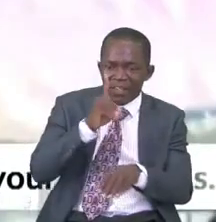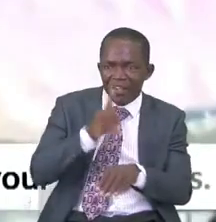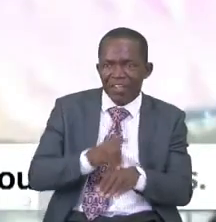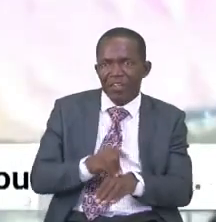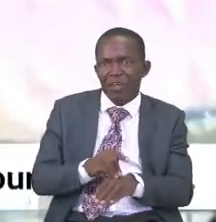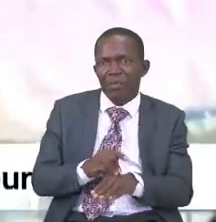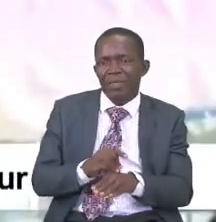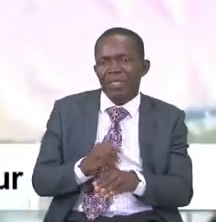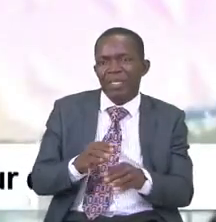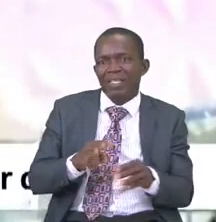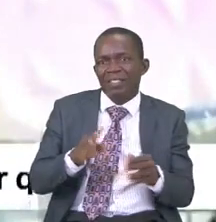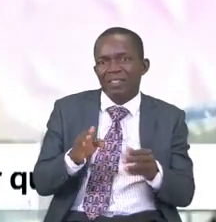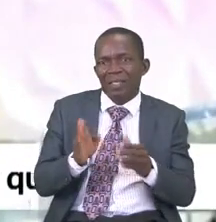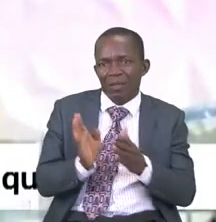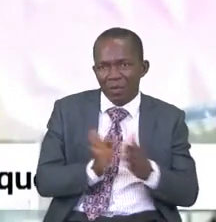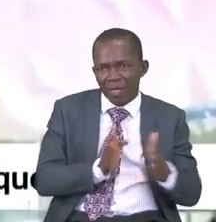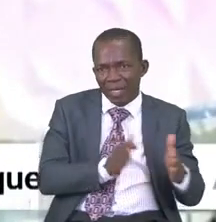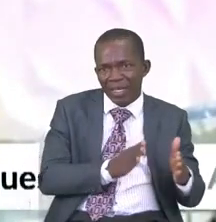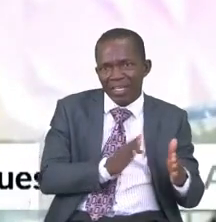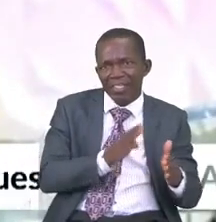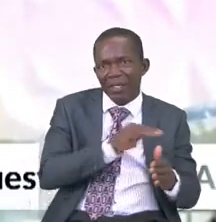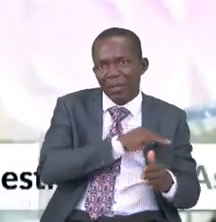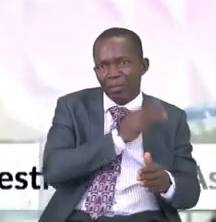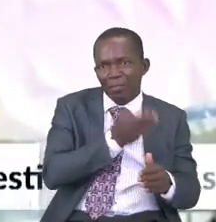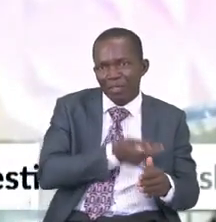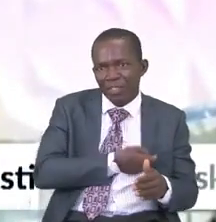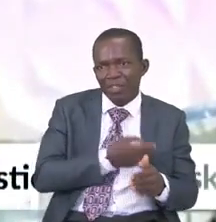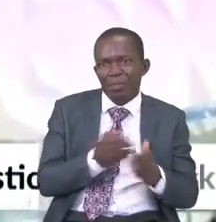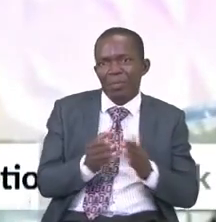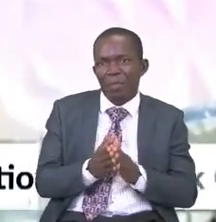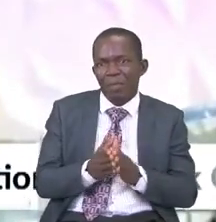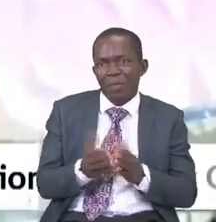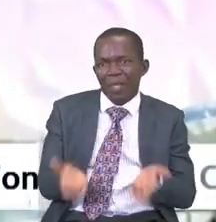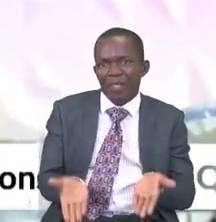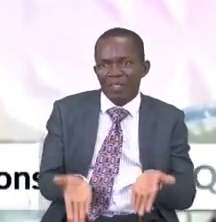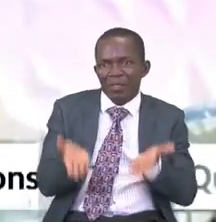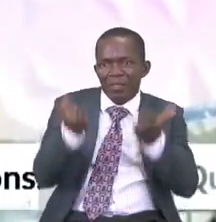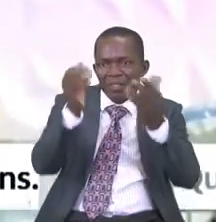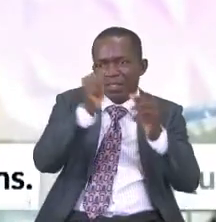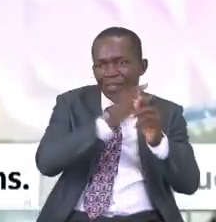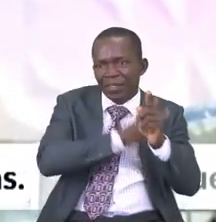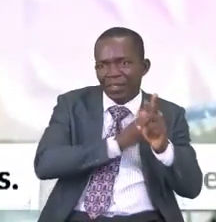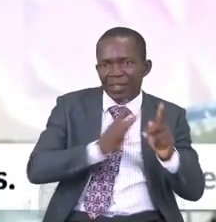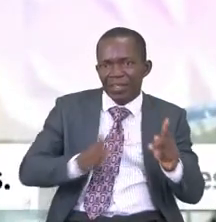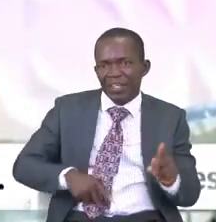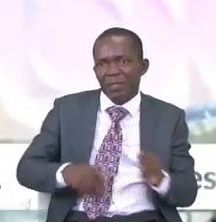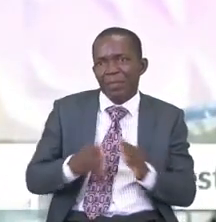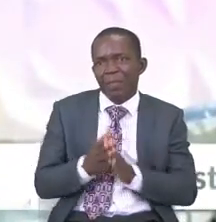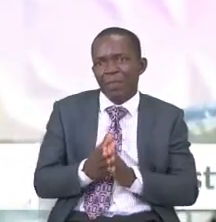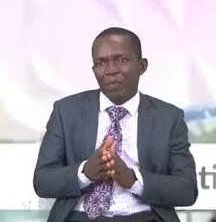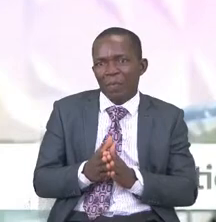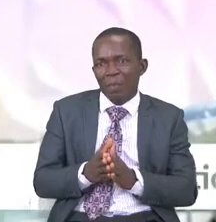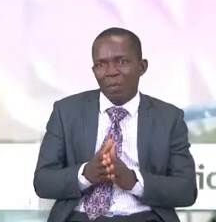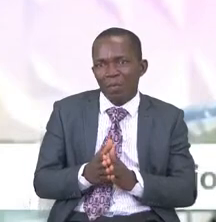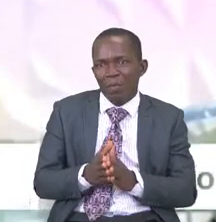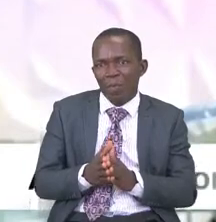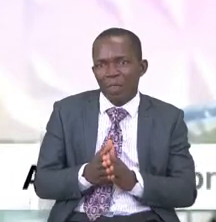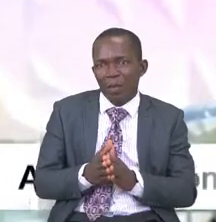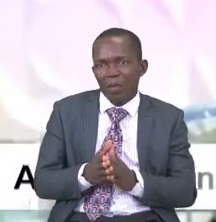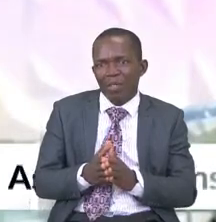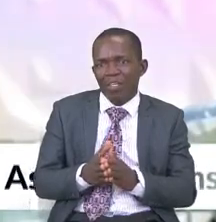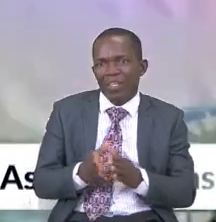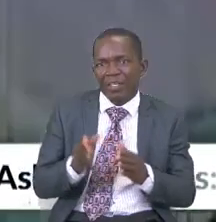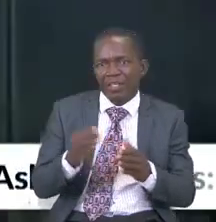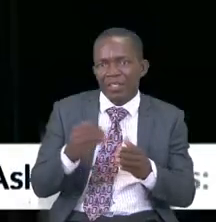audacious man. You mean in a post-COVID world? Yes. You mean in a post-modern